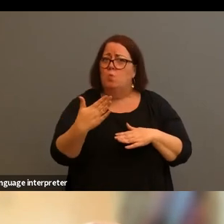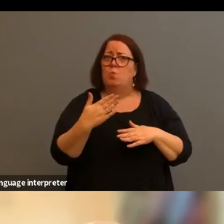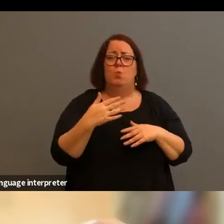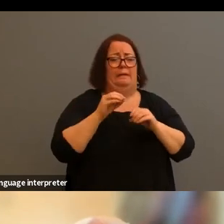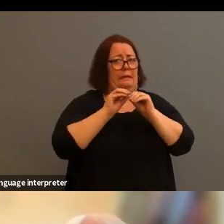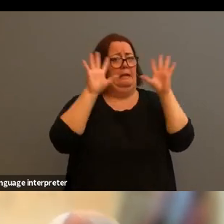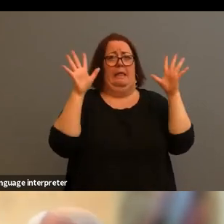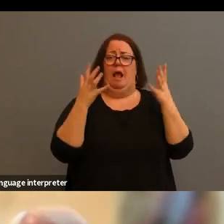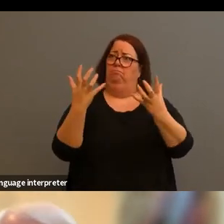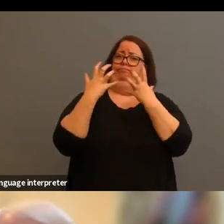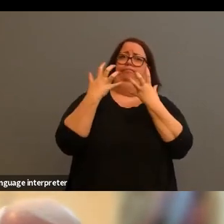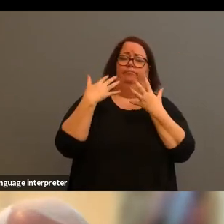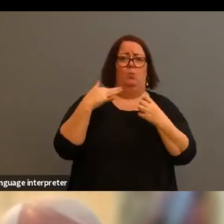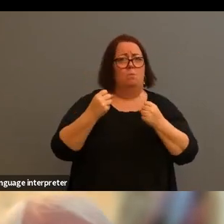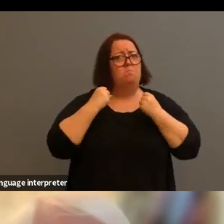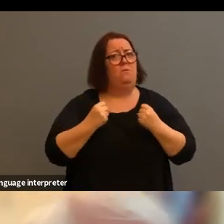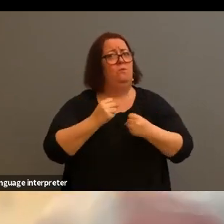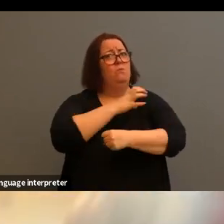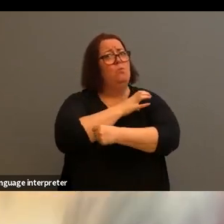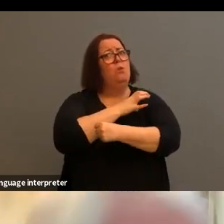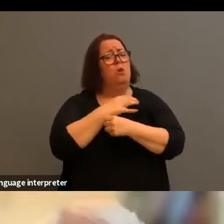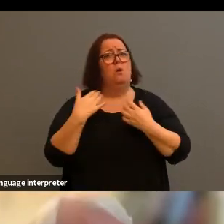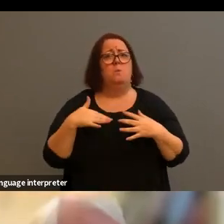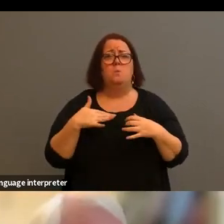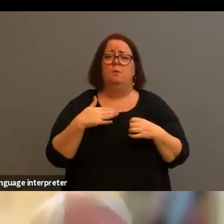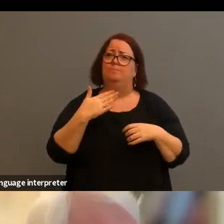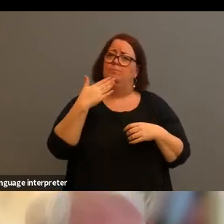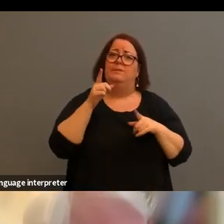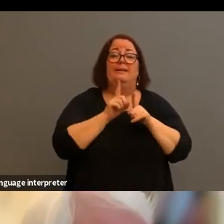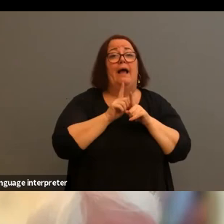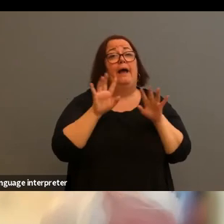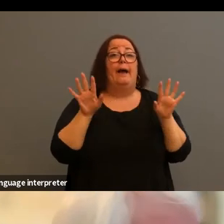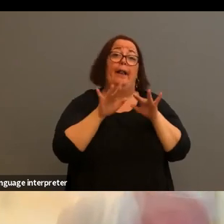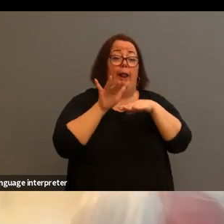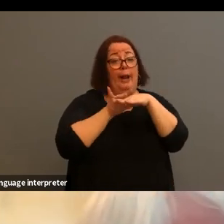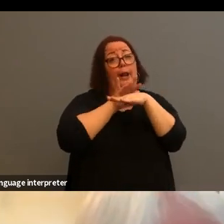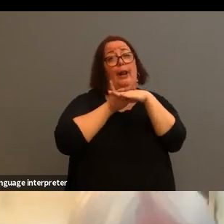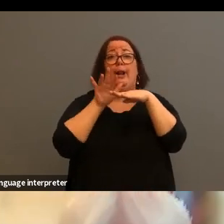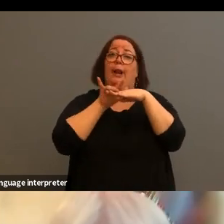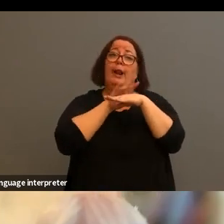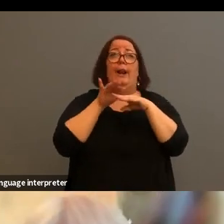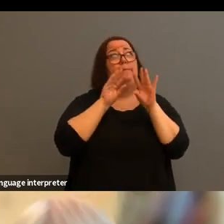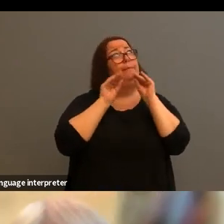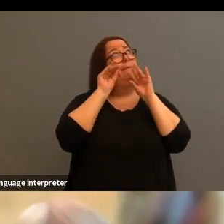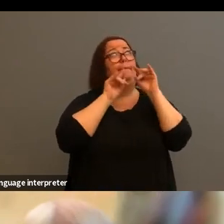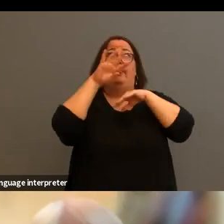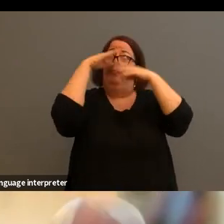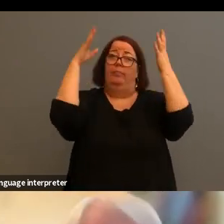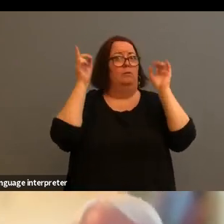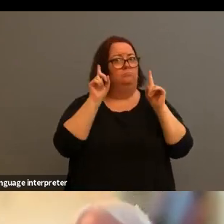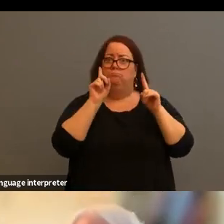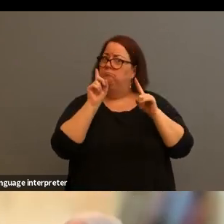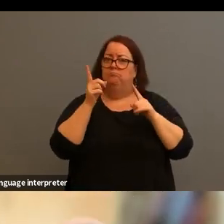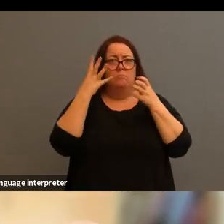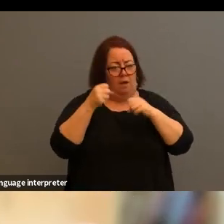on sustainable development is actually not only talking about it, but also how actually to ensure that it's happening, and